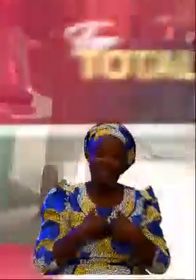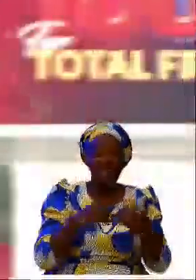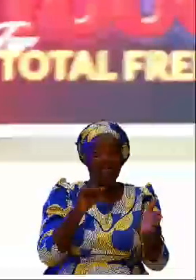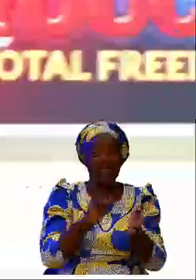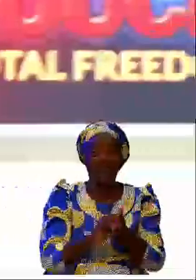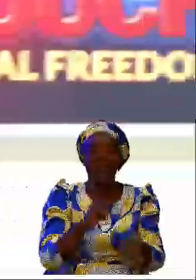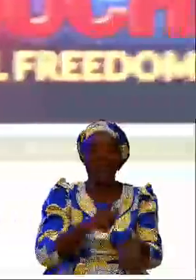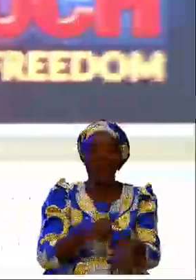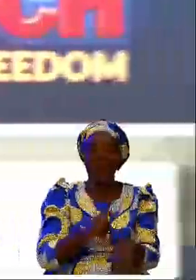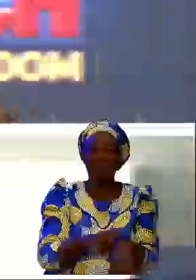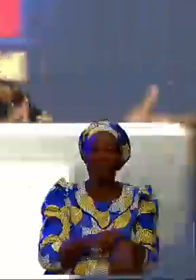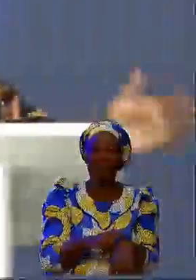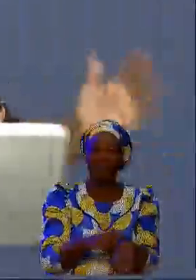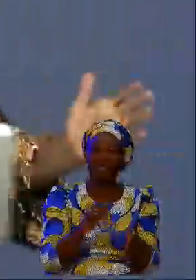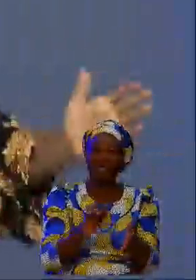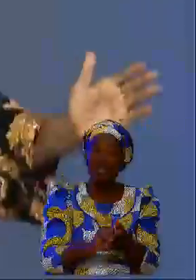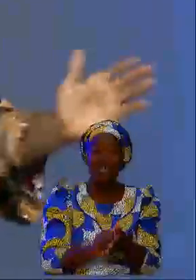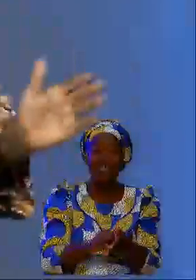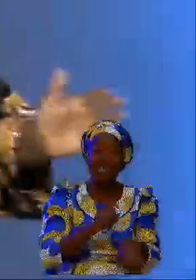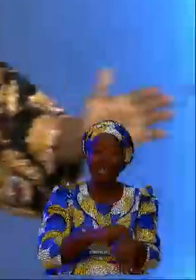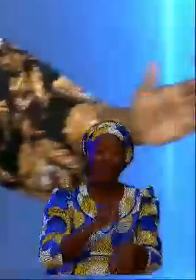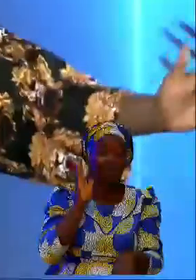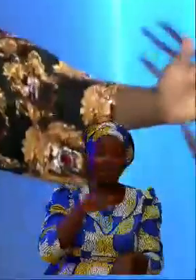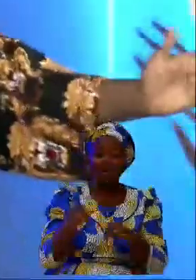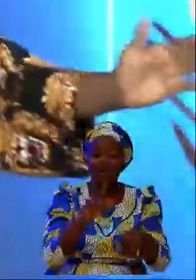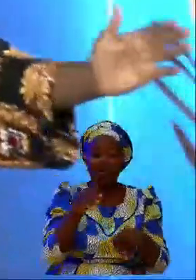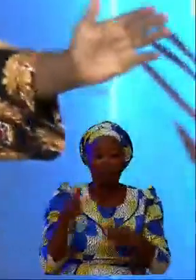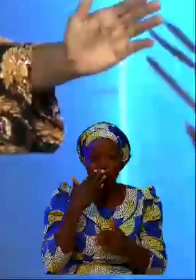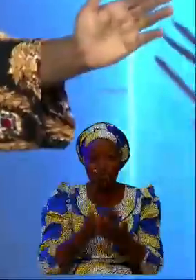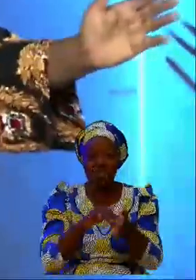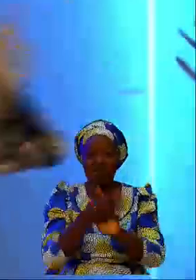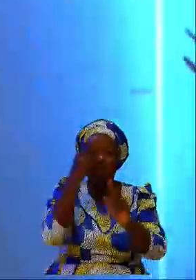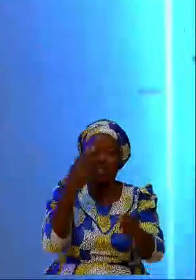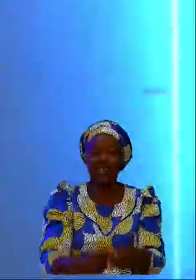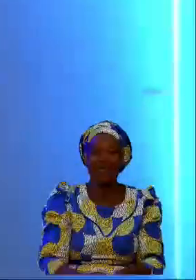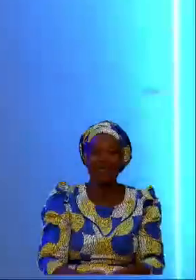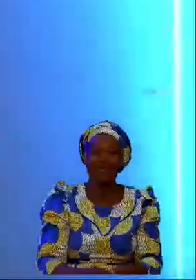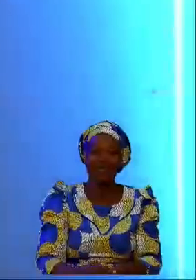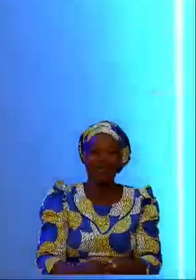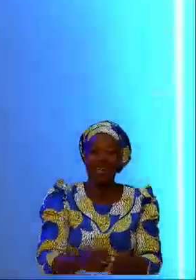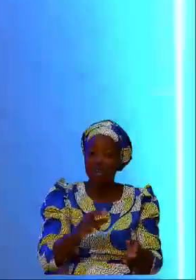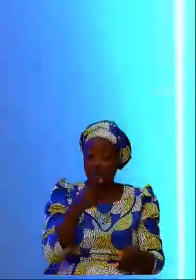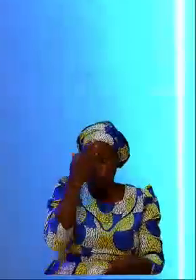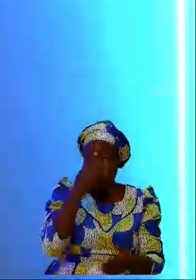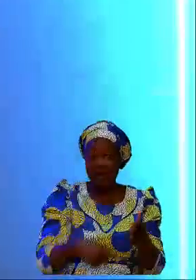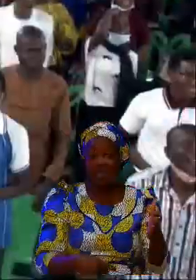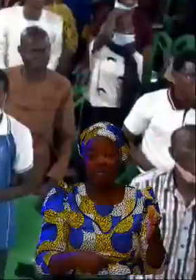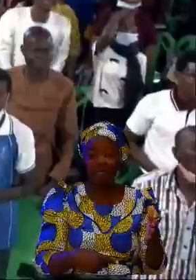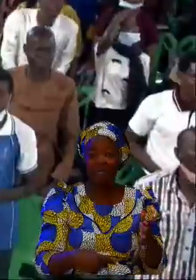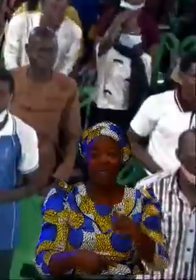That's the reason why we have that period. That period will do you